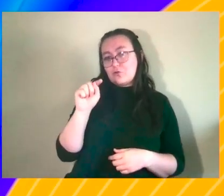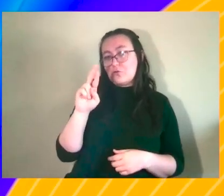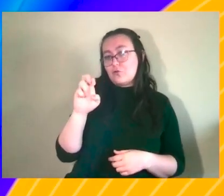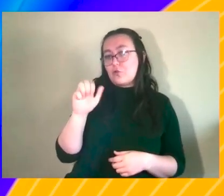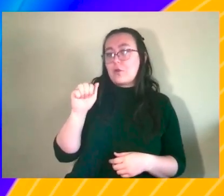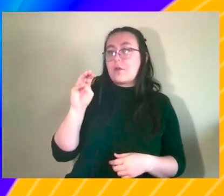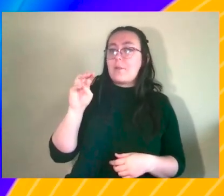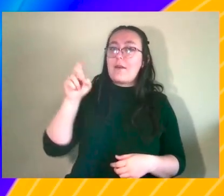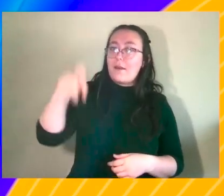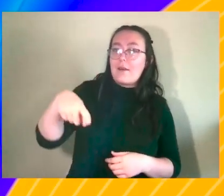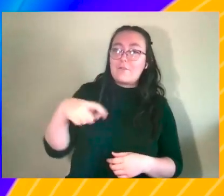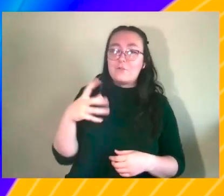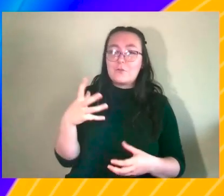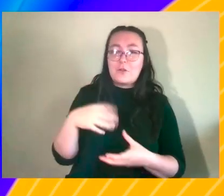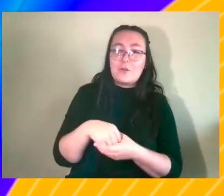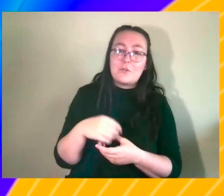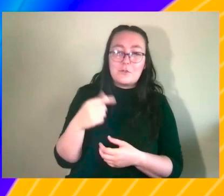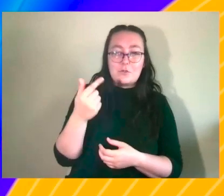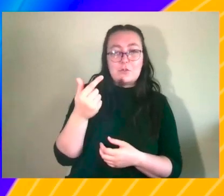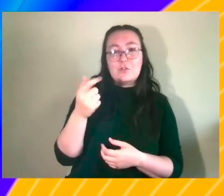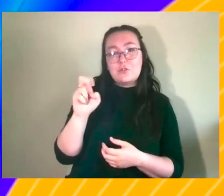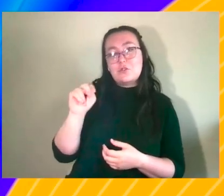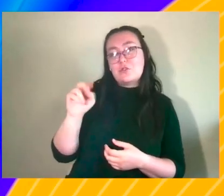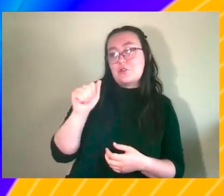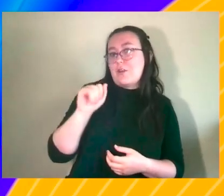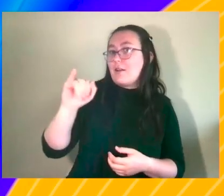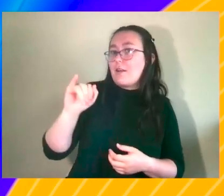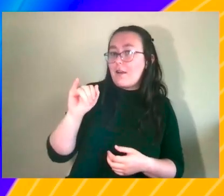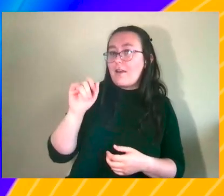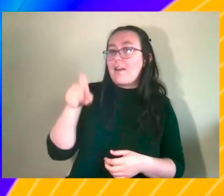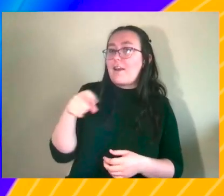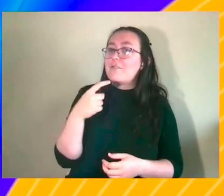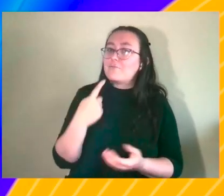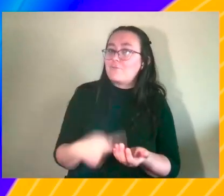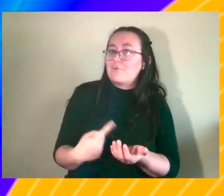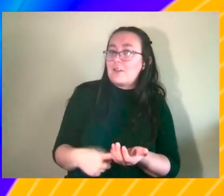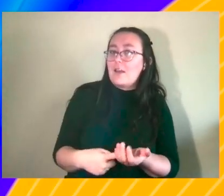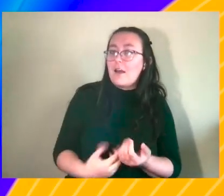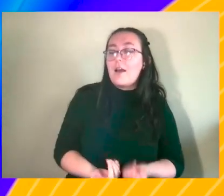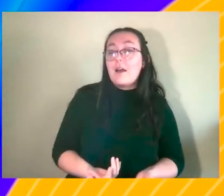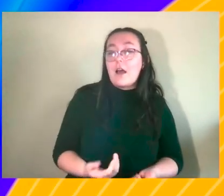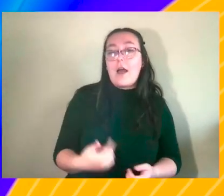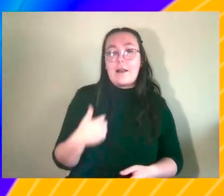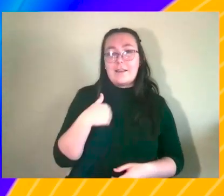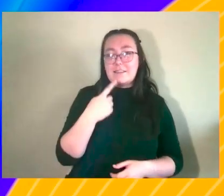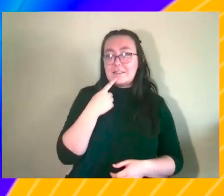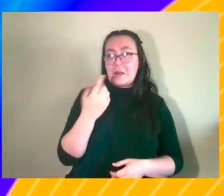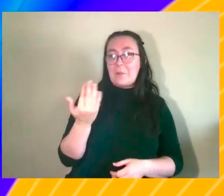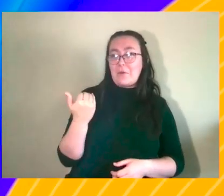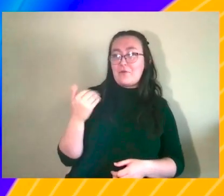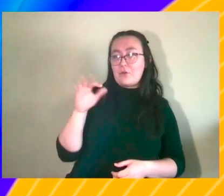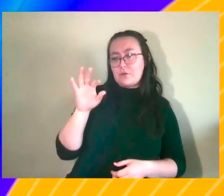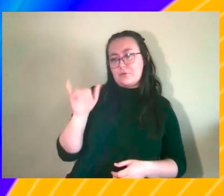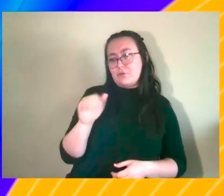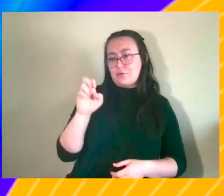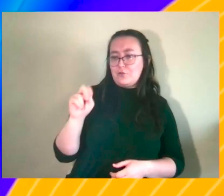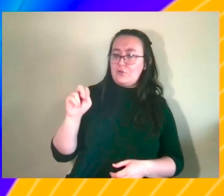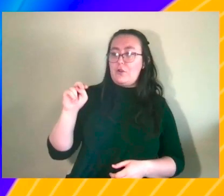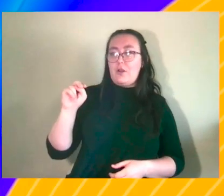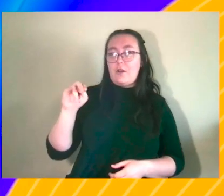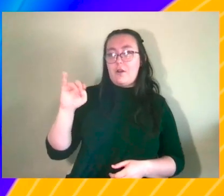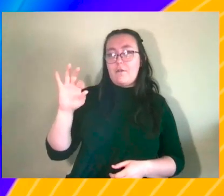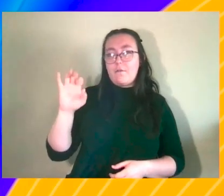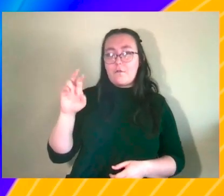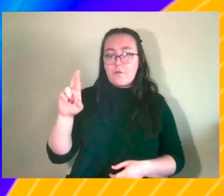Gen AI, which stands for, as I stated earlier to Jeff, Jennifer. Jennifer AI. Jennifer AI, right? yeah, So I think this is a